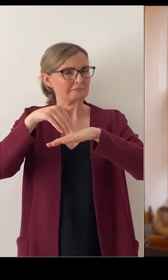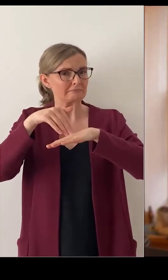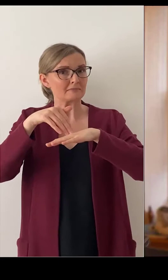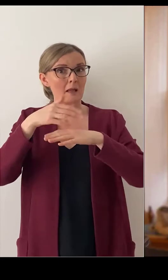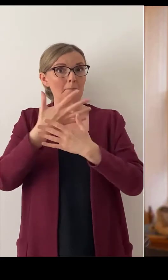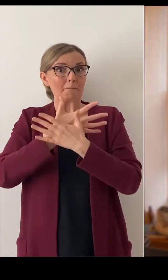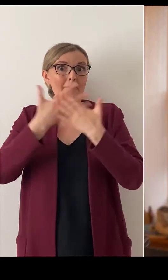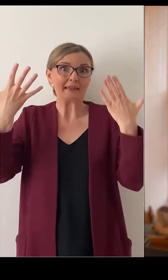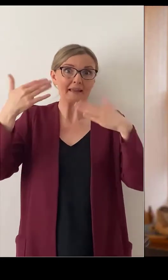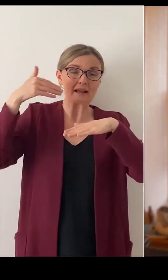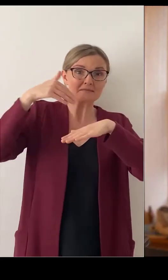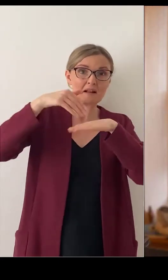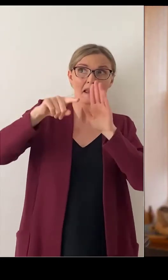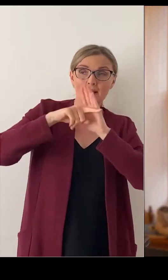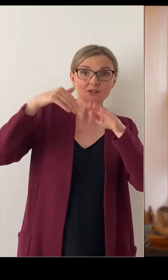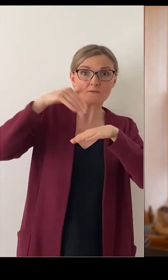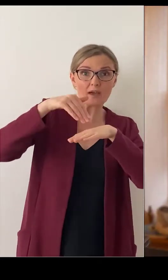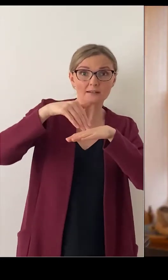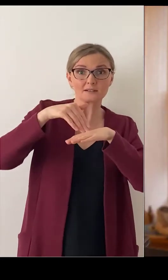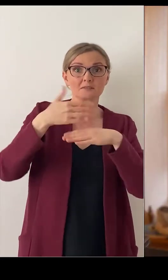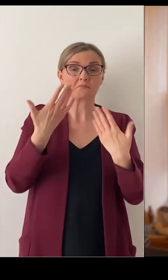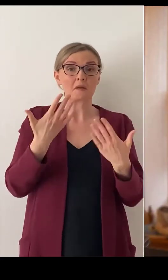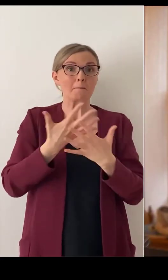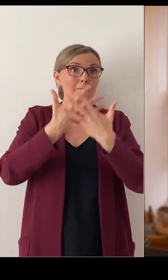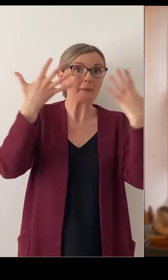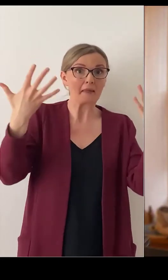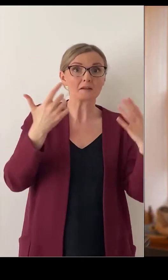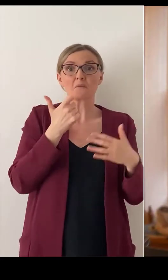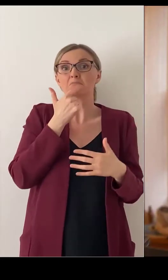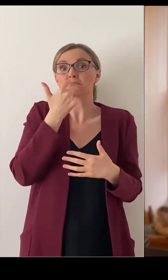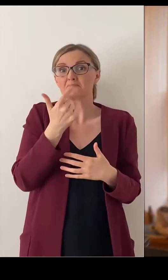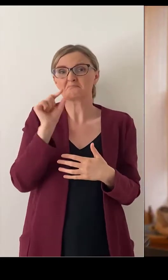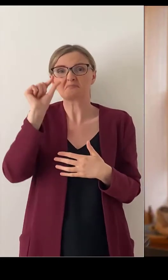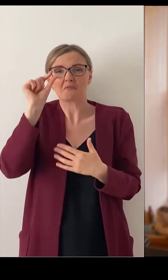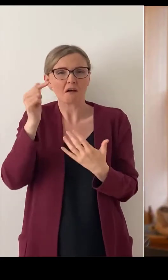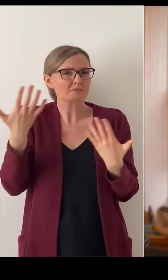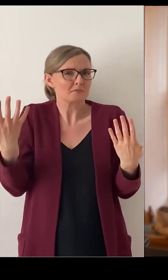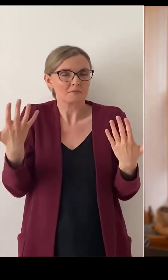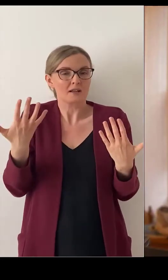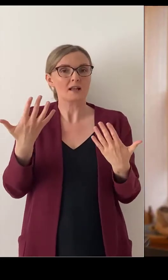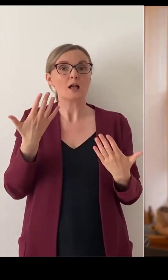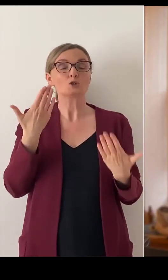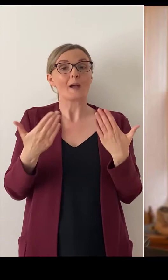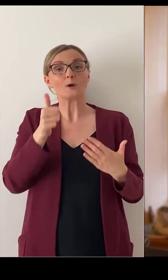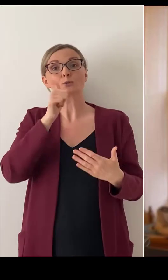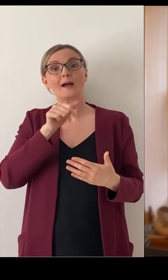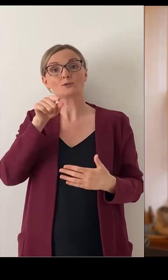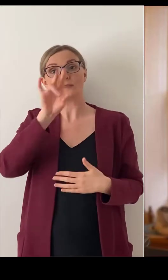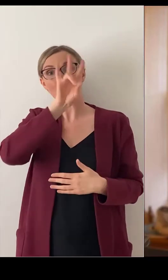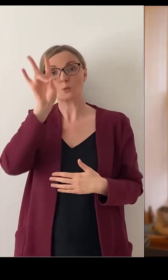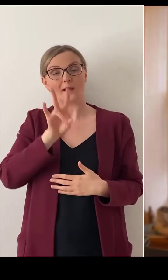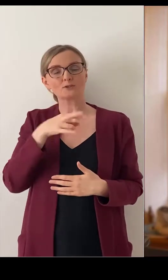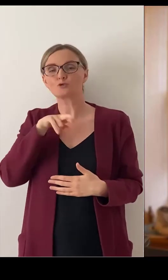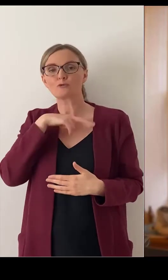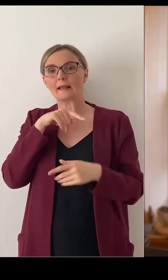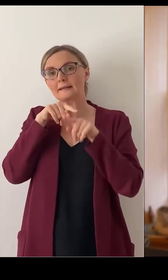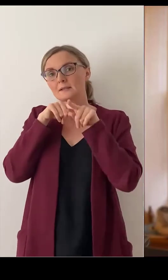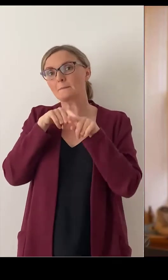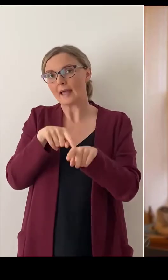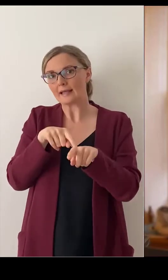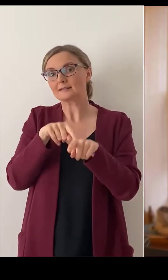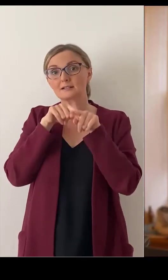minor, are they insignificant, or are they very large? The answer to this question depends on